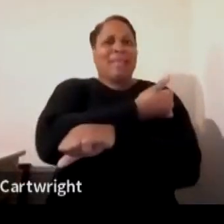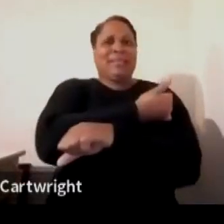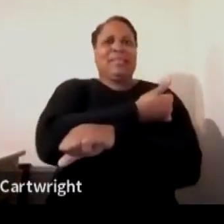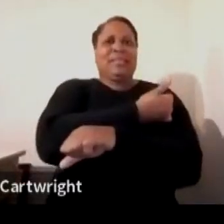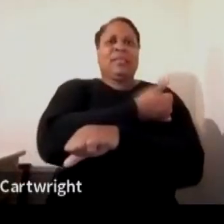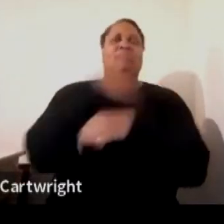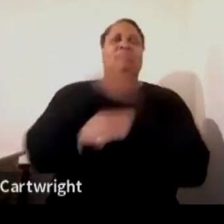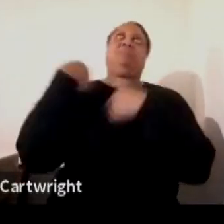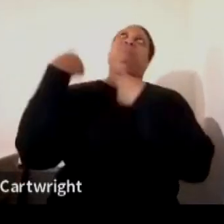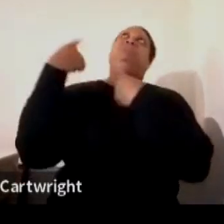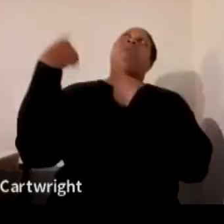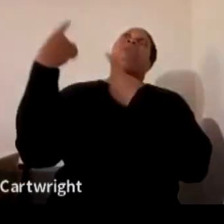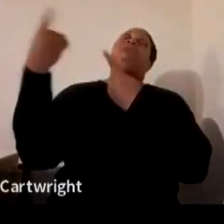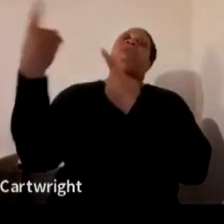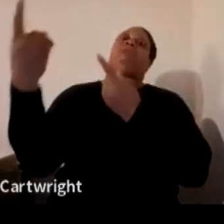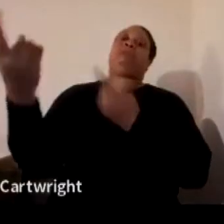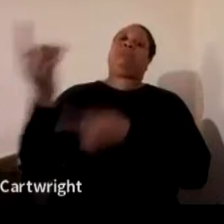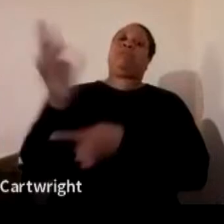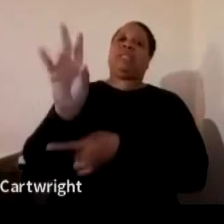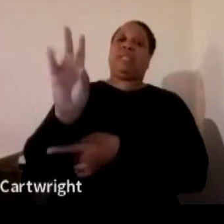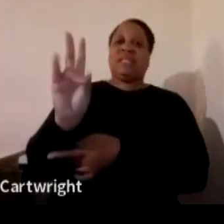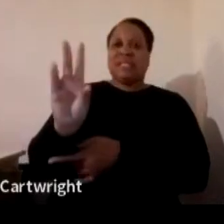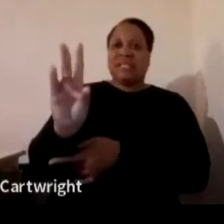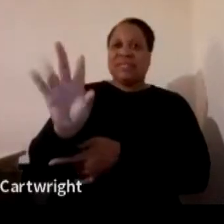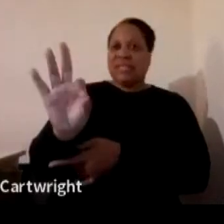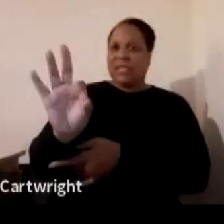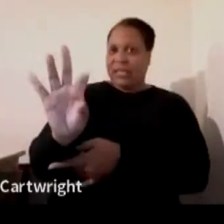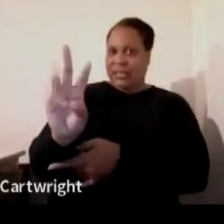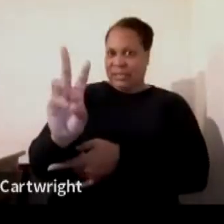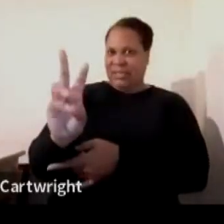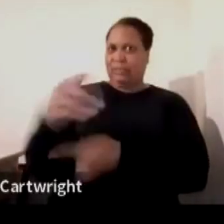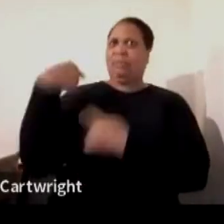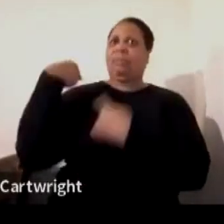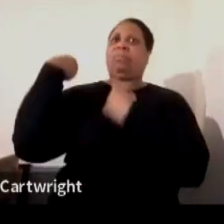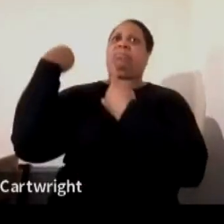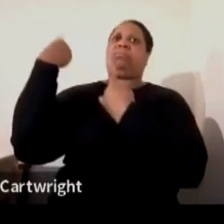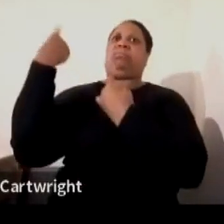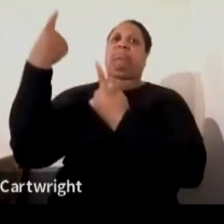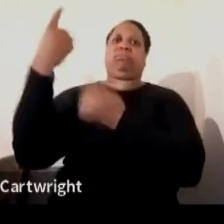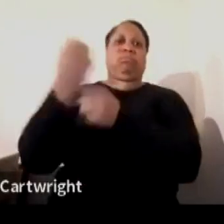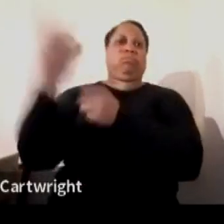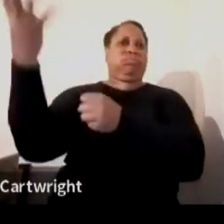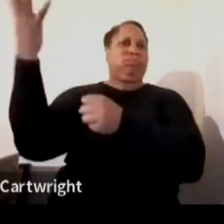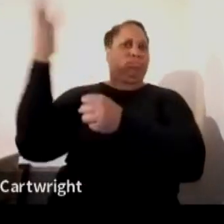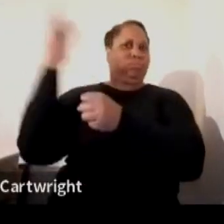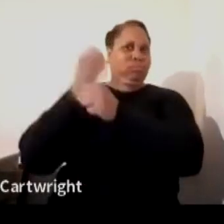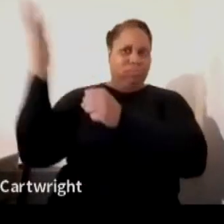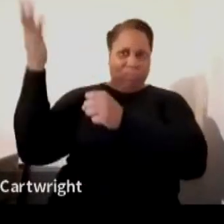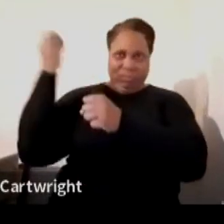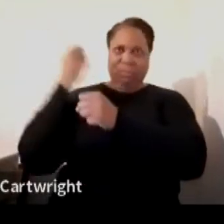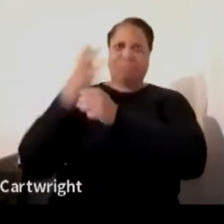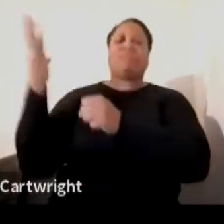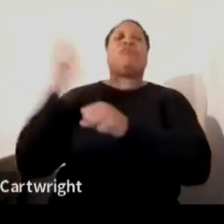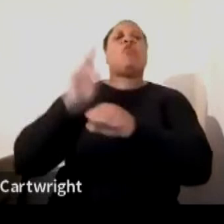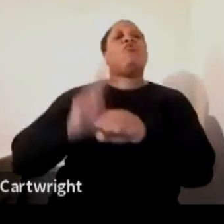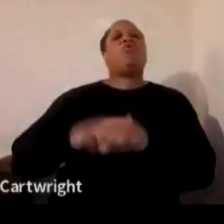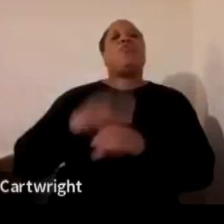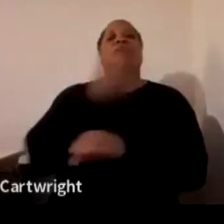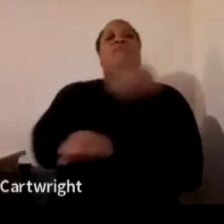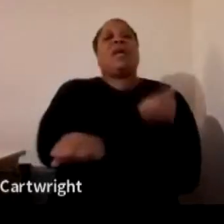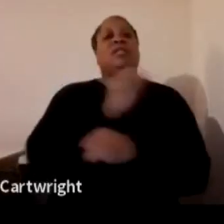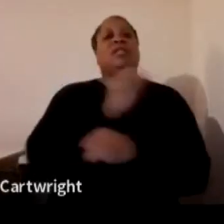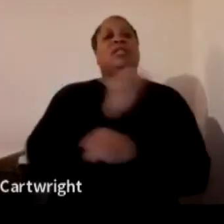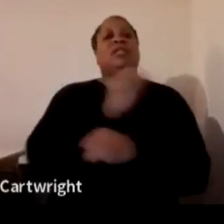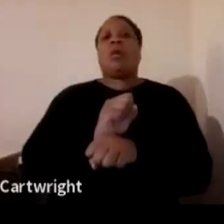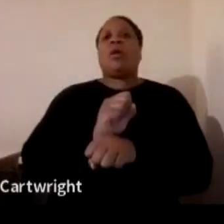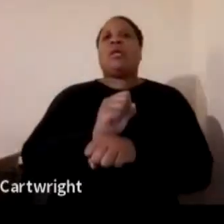since 1796. It's been a while. The normal way that vaccines actually operate is that they give you a dead